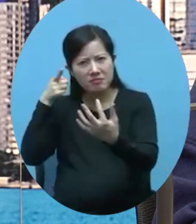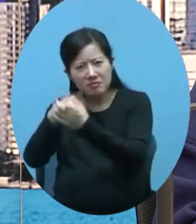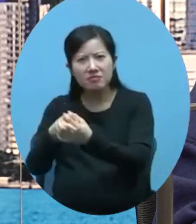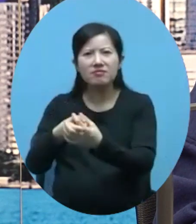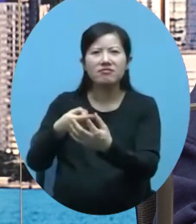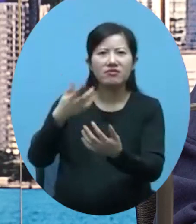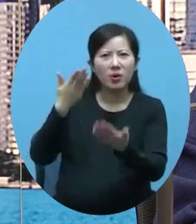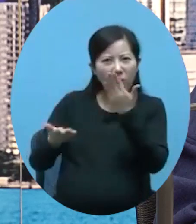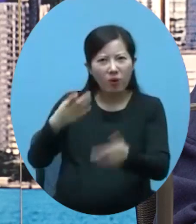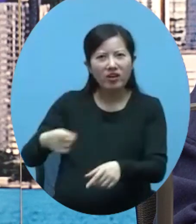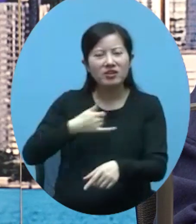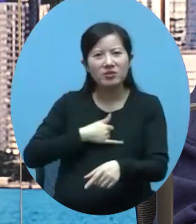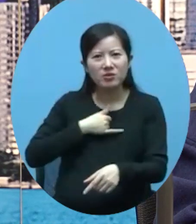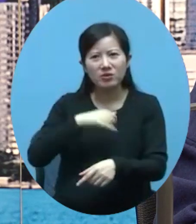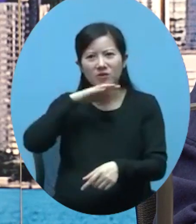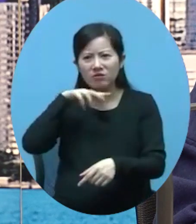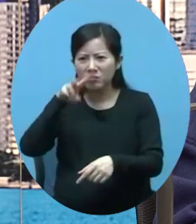the clinician cannot explain